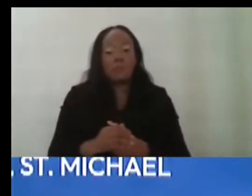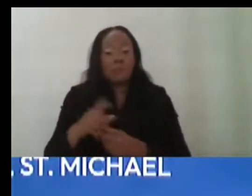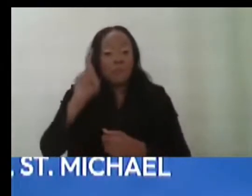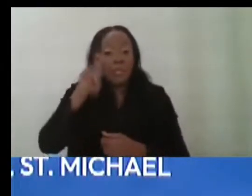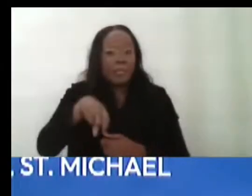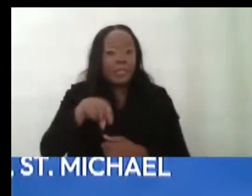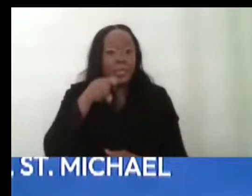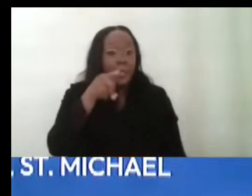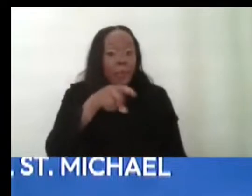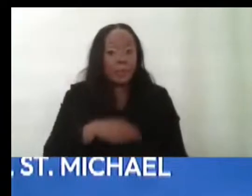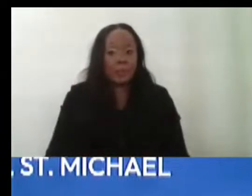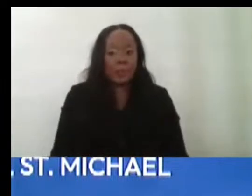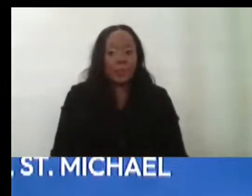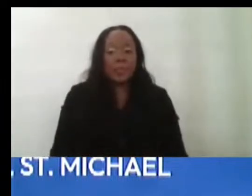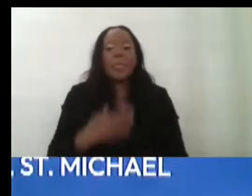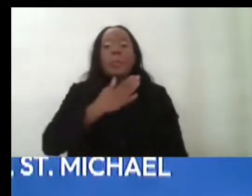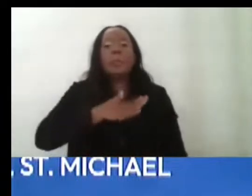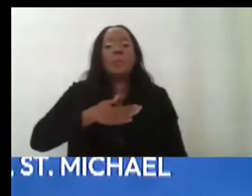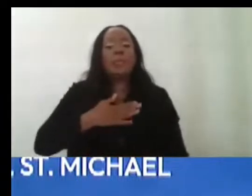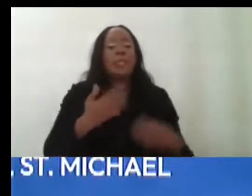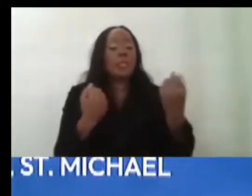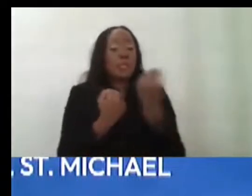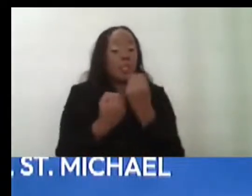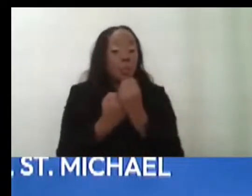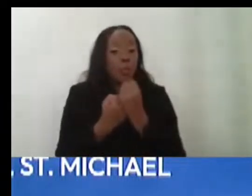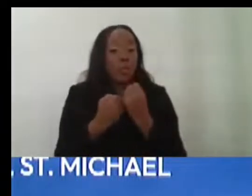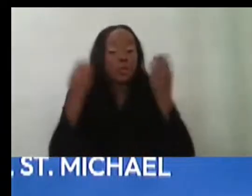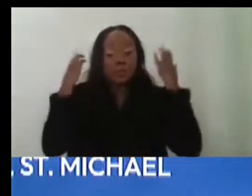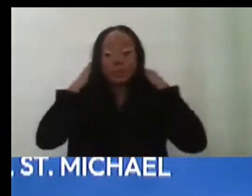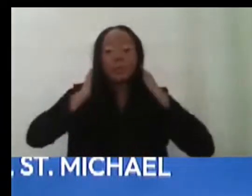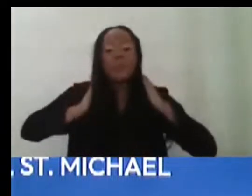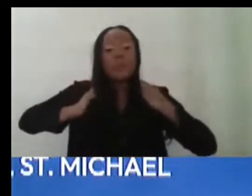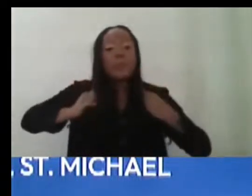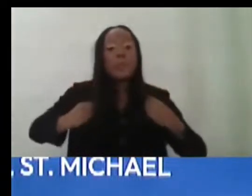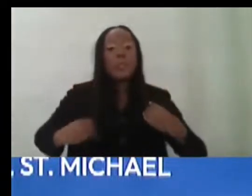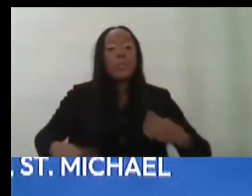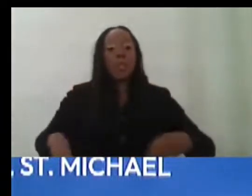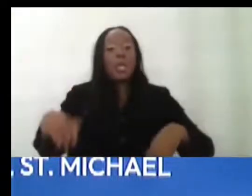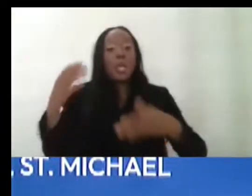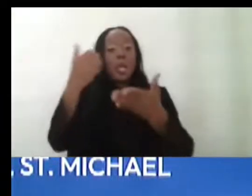to actively support this endeavor. Help us help you.